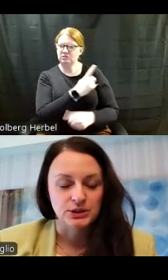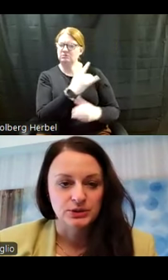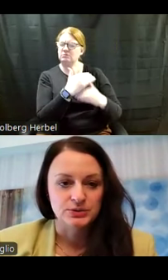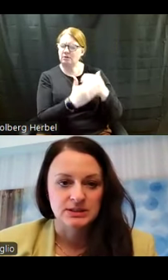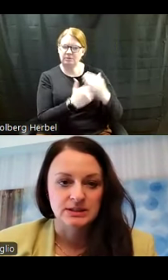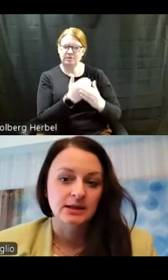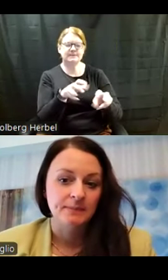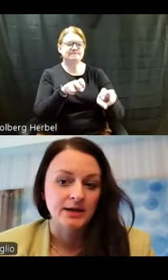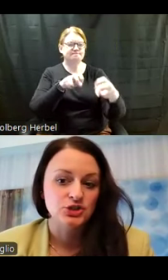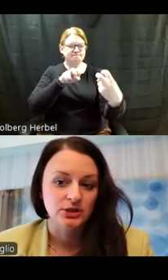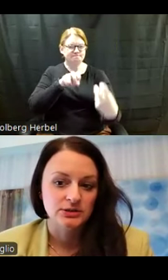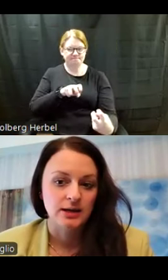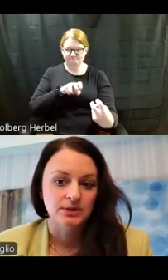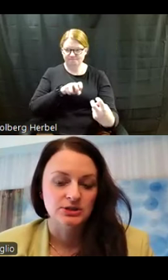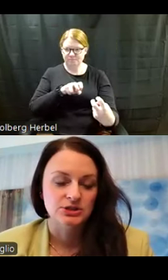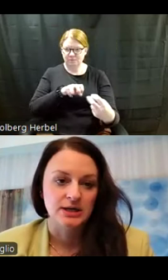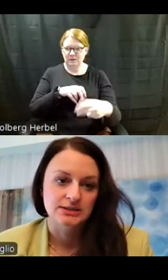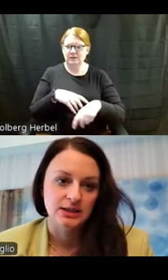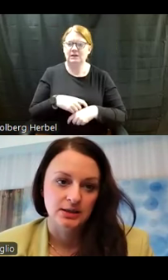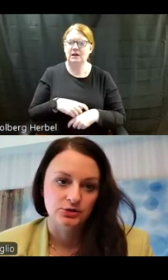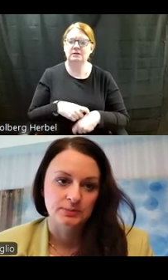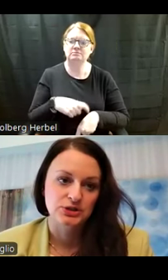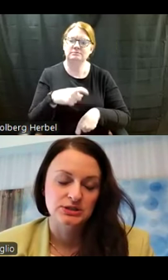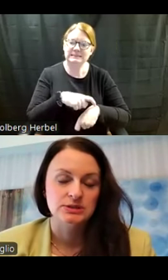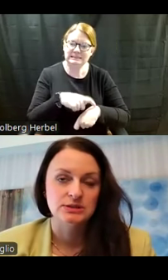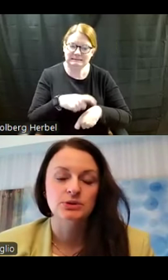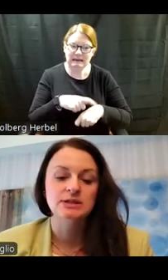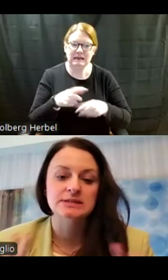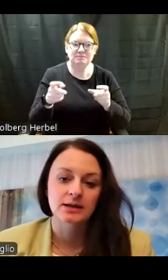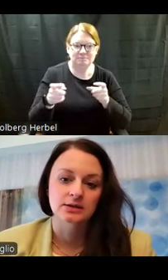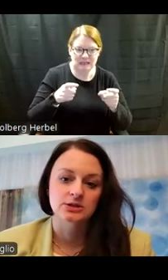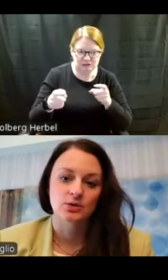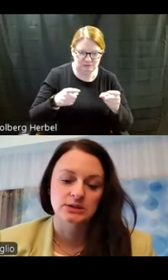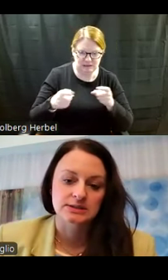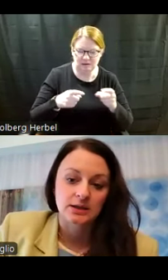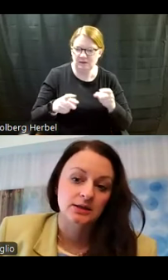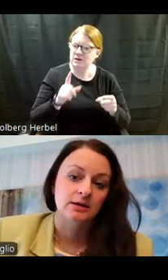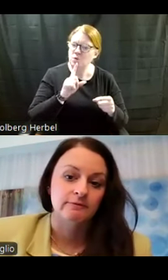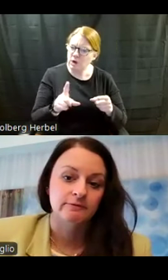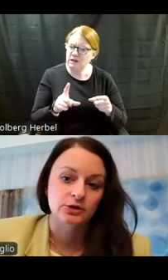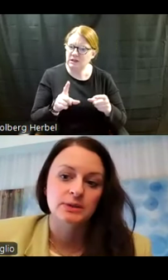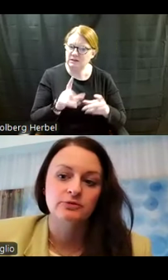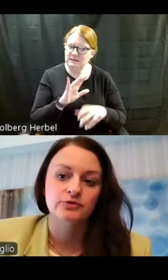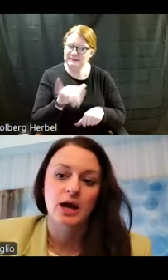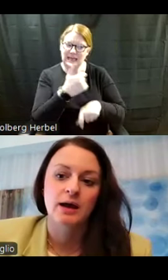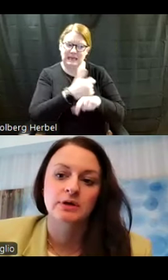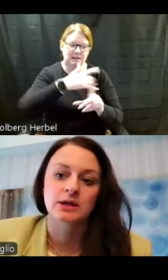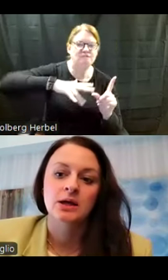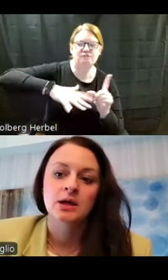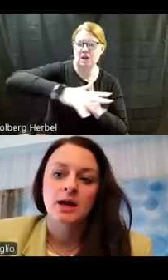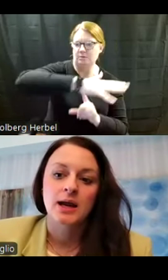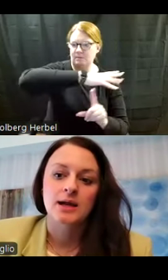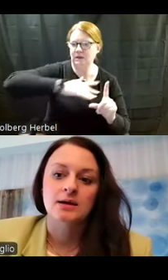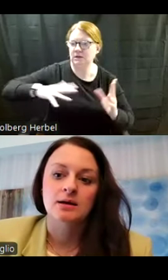also includes things like managing your time constraints and interruptions. So this is really setting the tone and setting the environment for